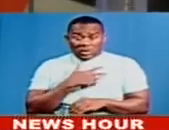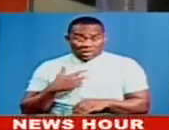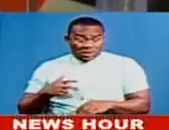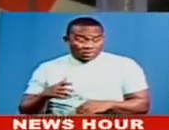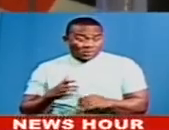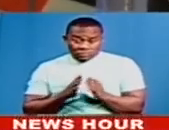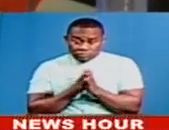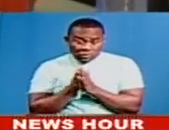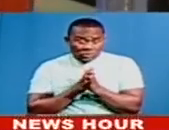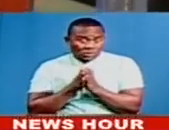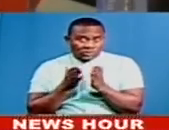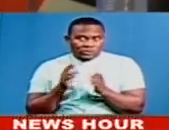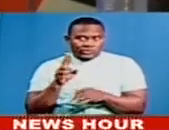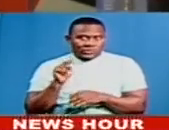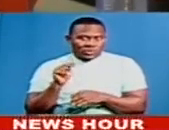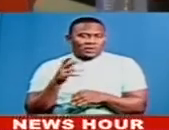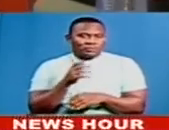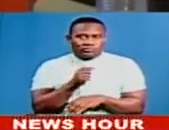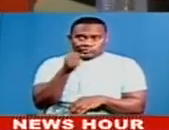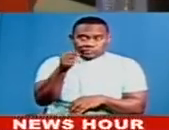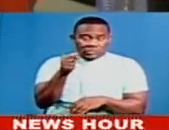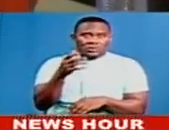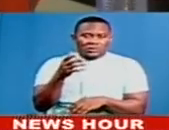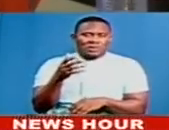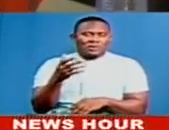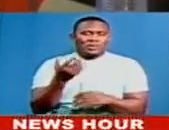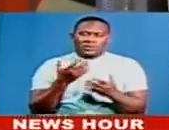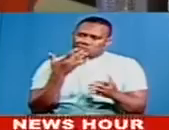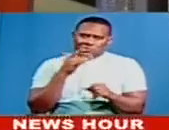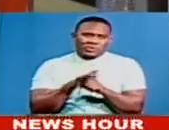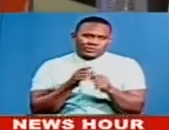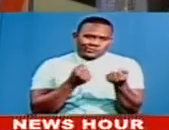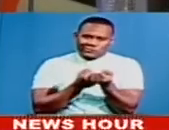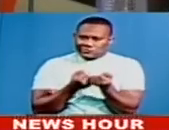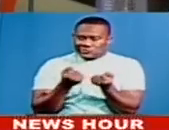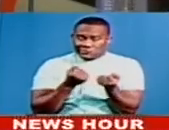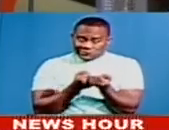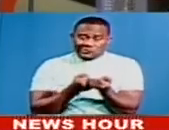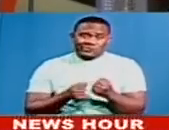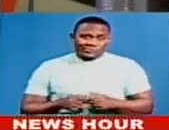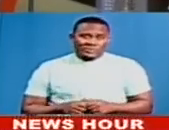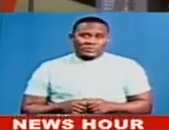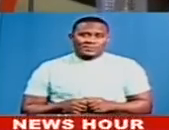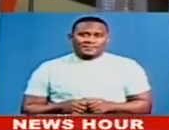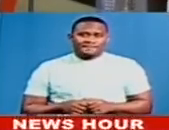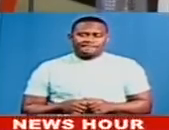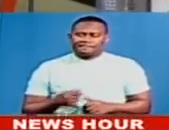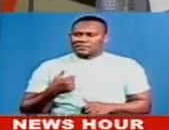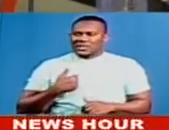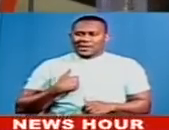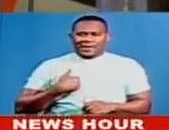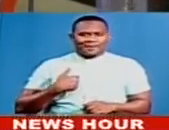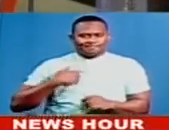other UN posts, we agree to support each other. In conclusion, I am